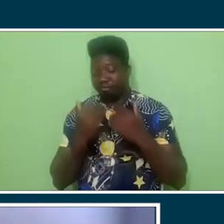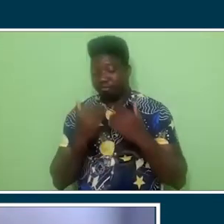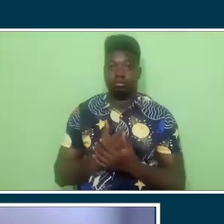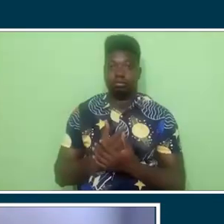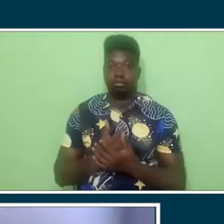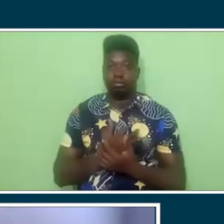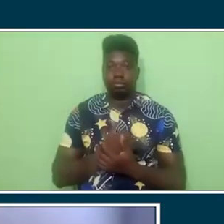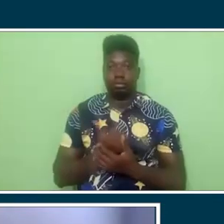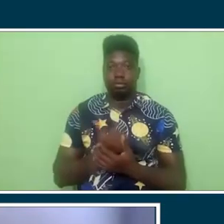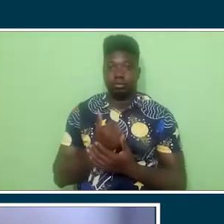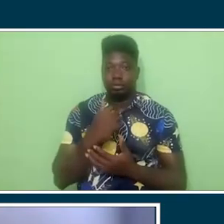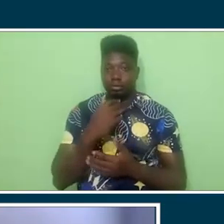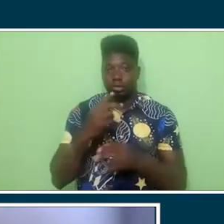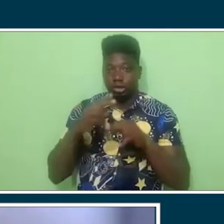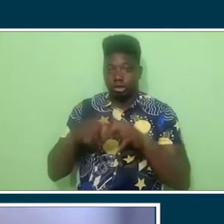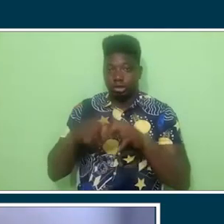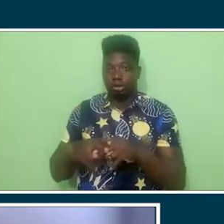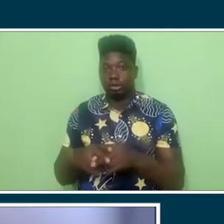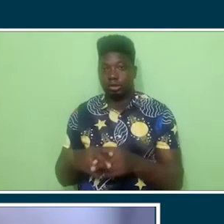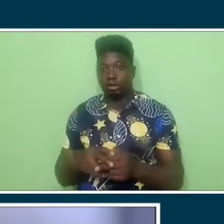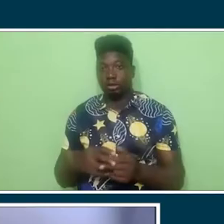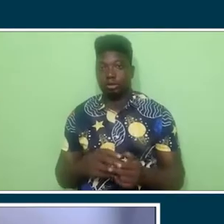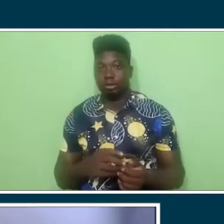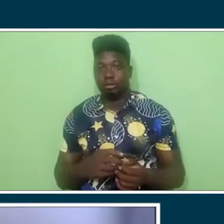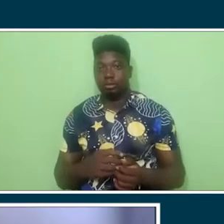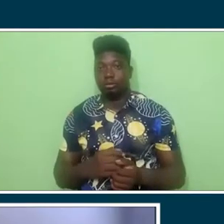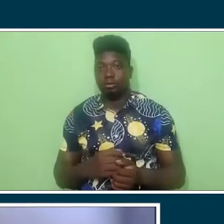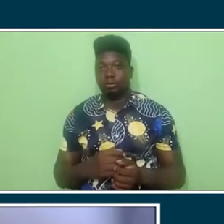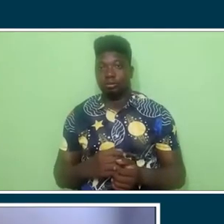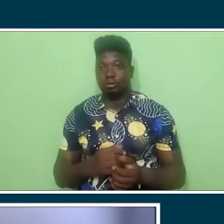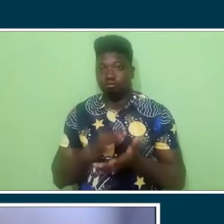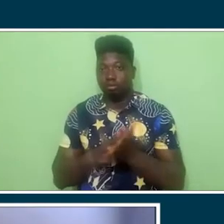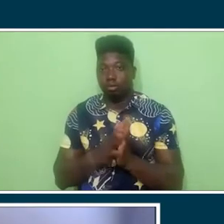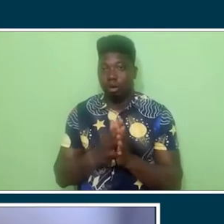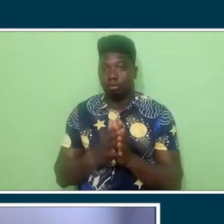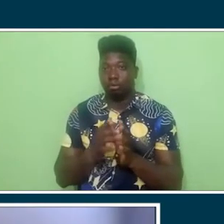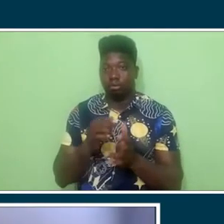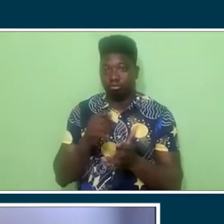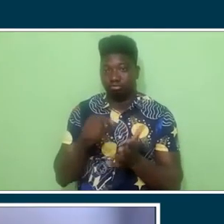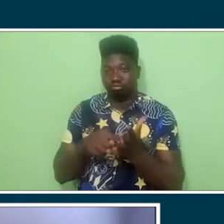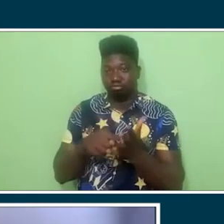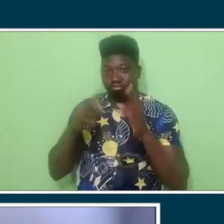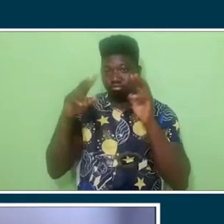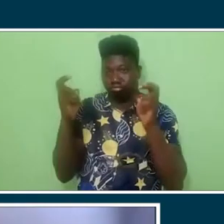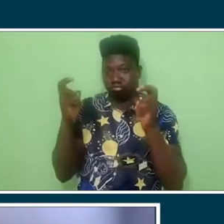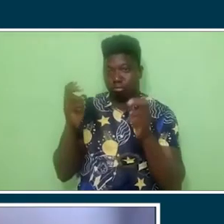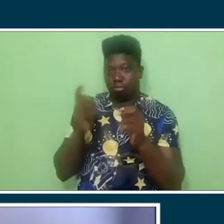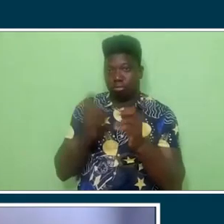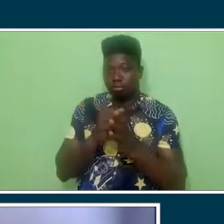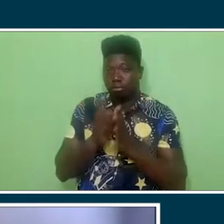this topic for hours today. So I'm really excited to be able to soak in what they're saying.